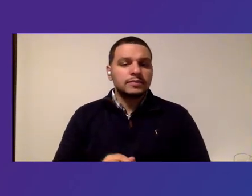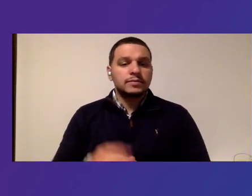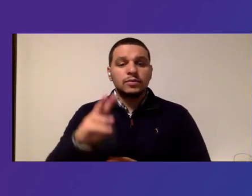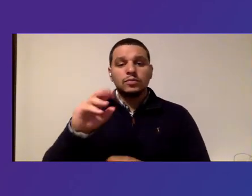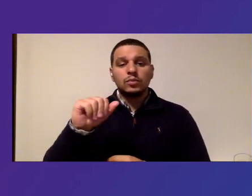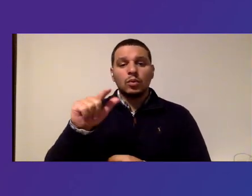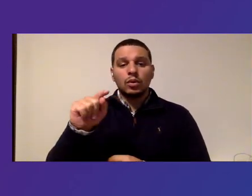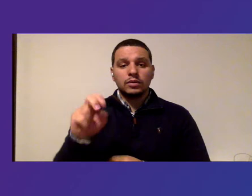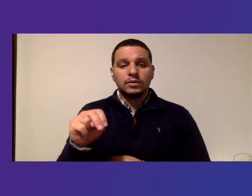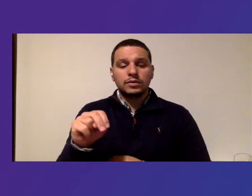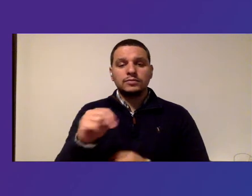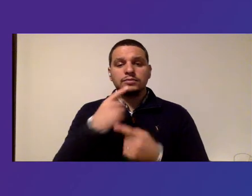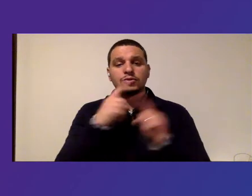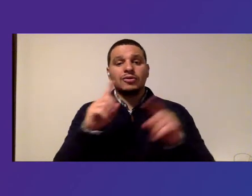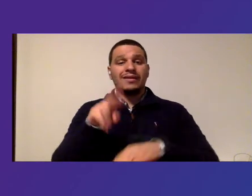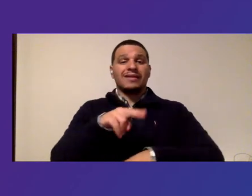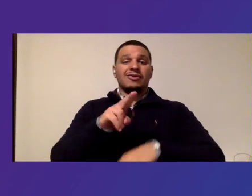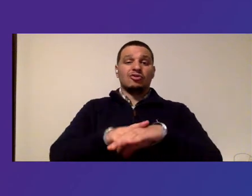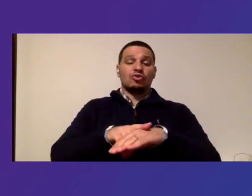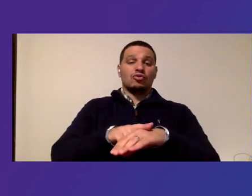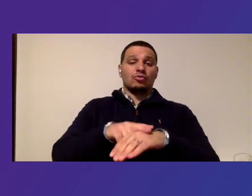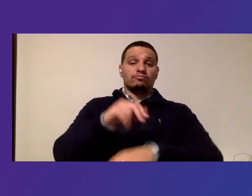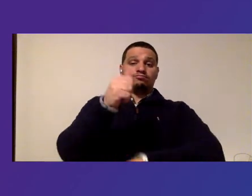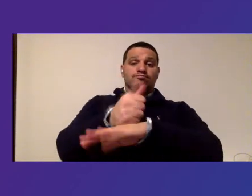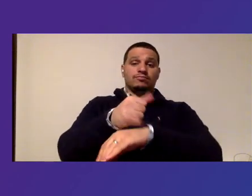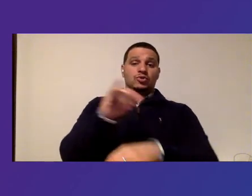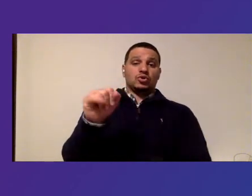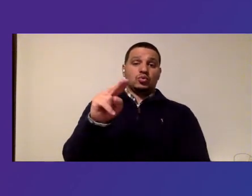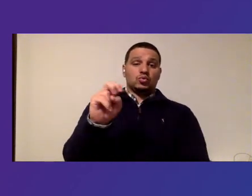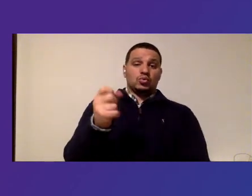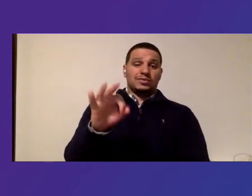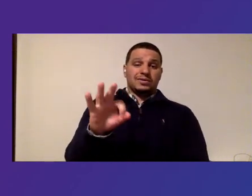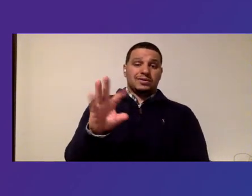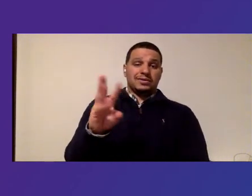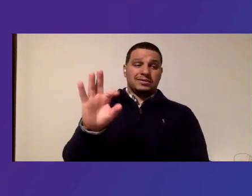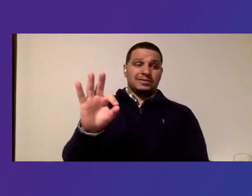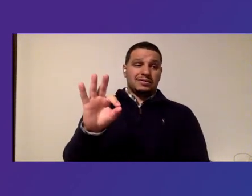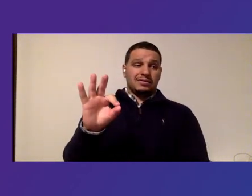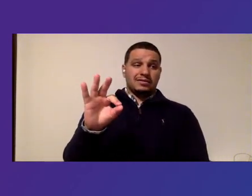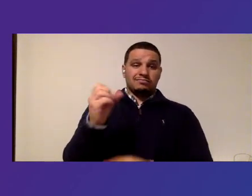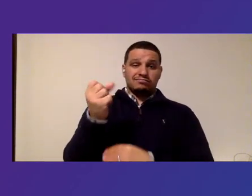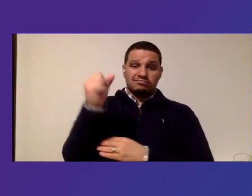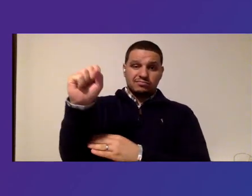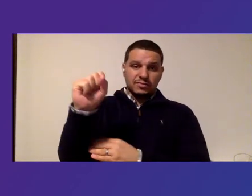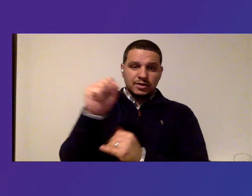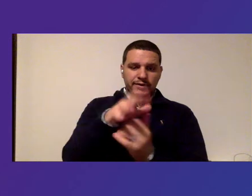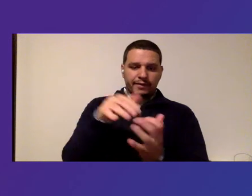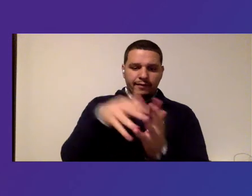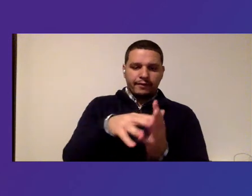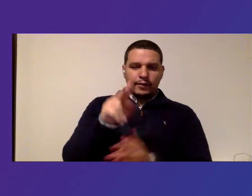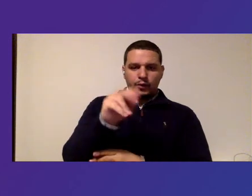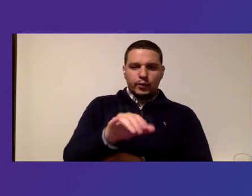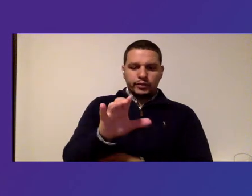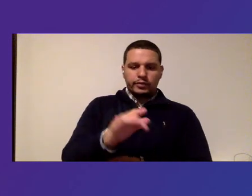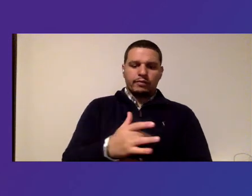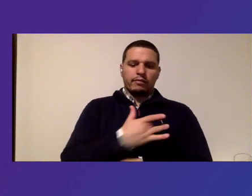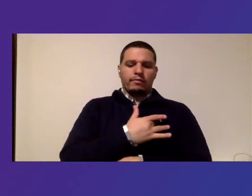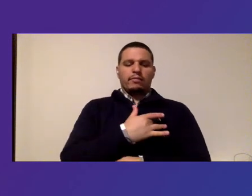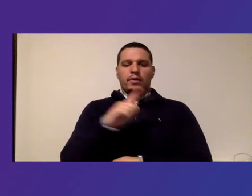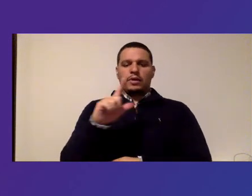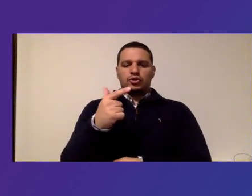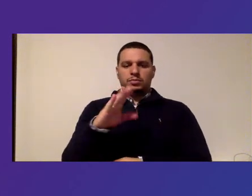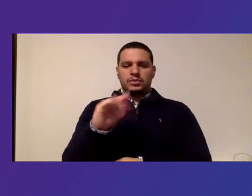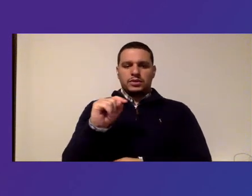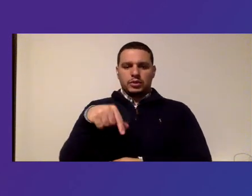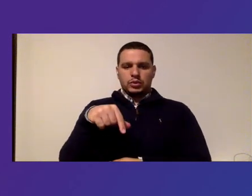declared a national monument in recognition of the June 1969 uprisings, anchors New York City at the heart of the LGBTQ